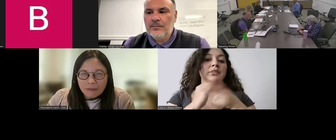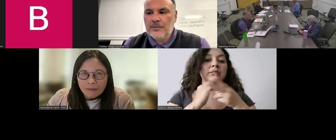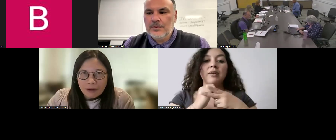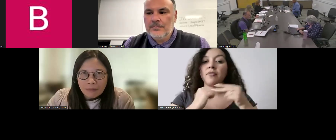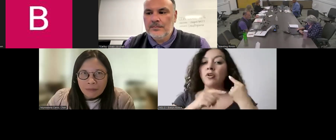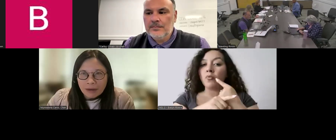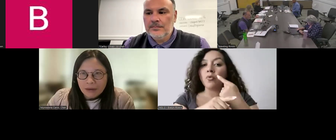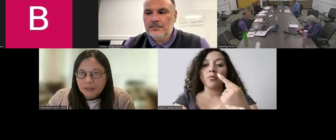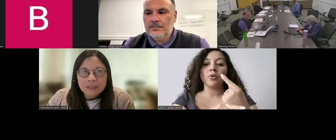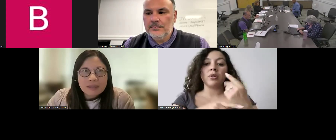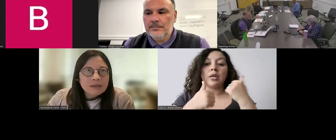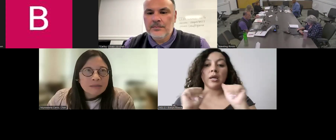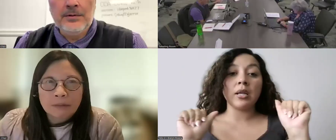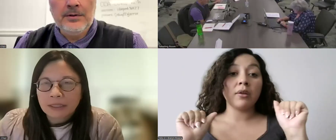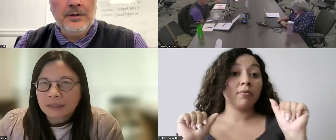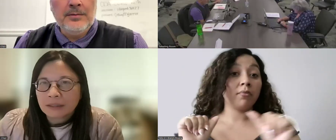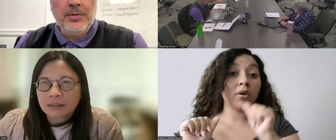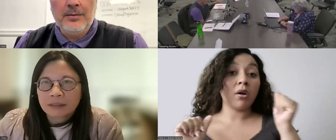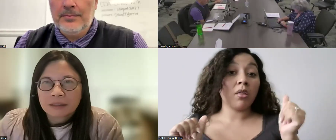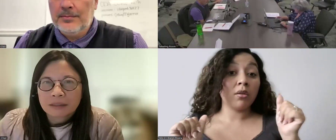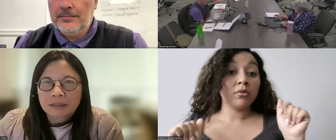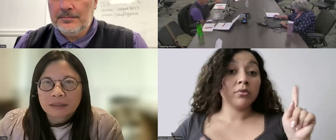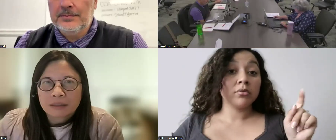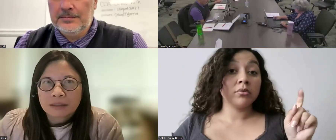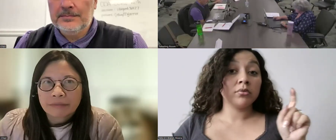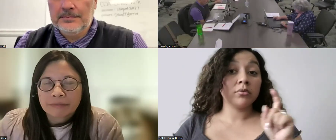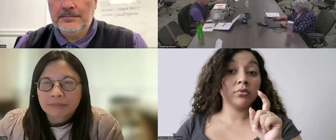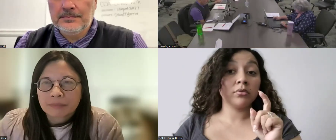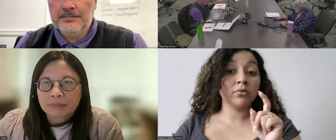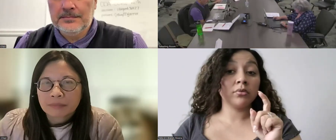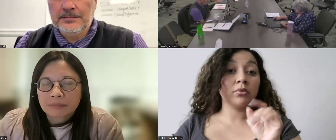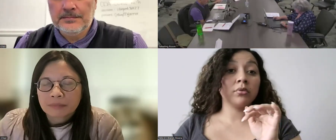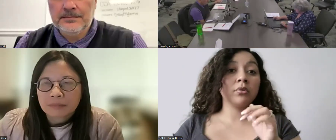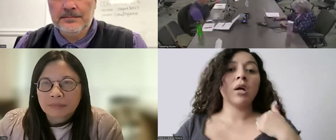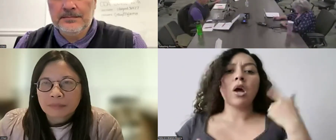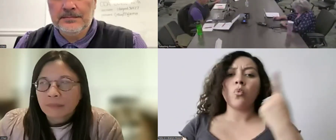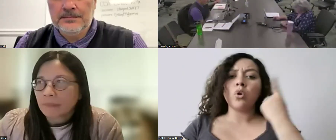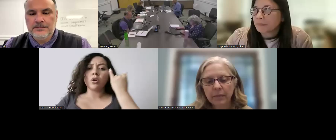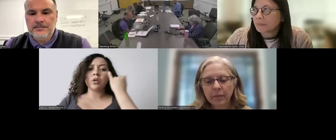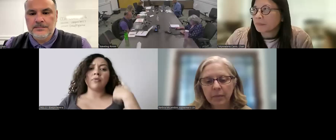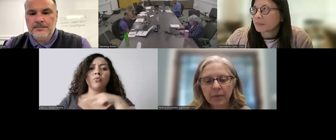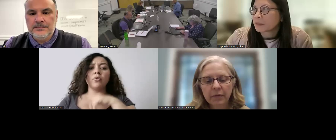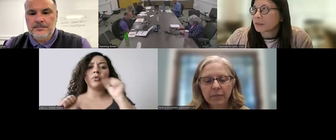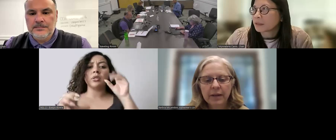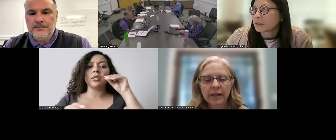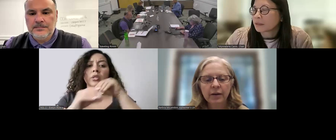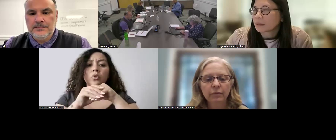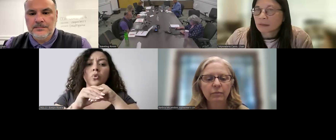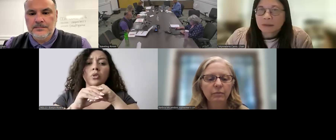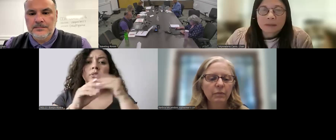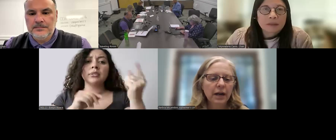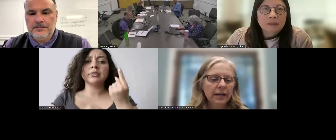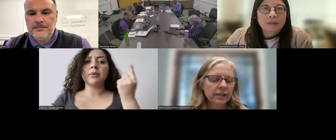Anything from others? Barbara. I wonder if we could include something that would be